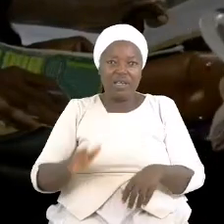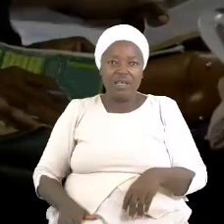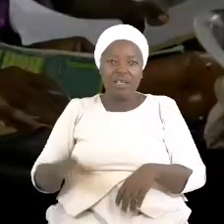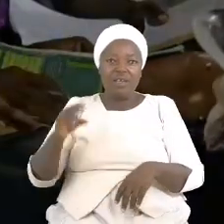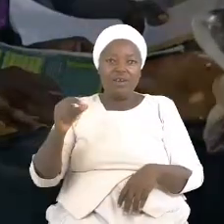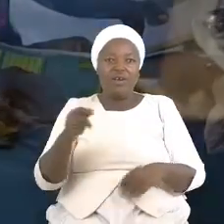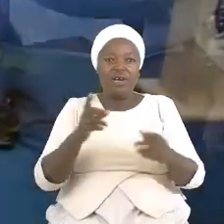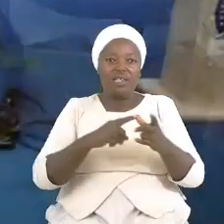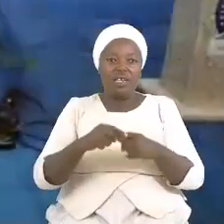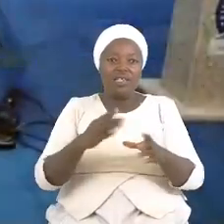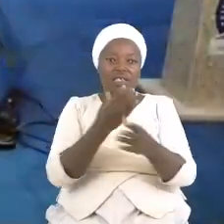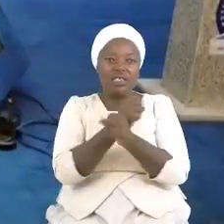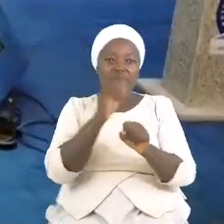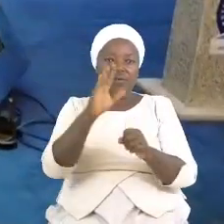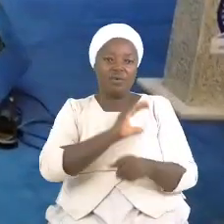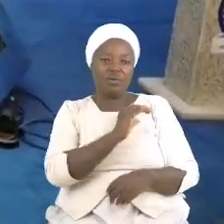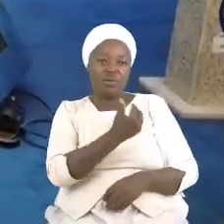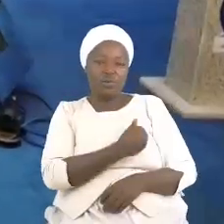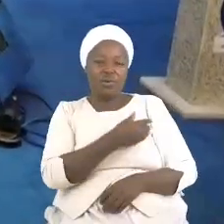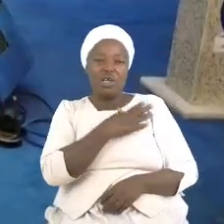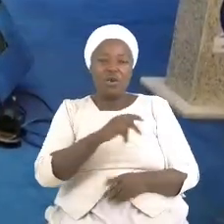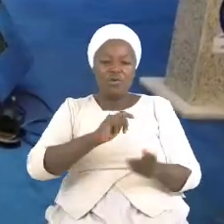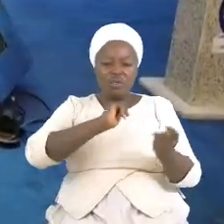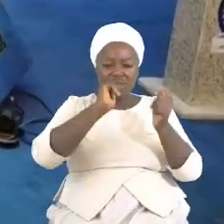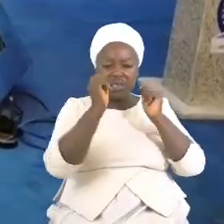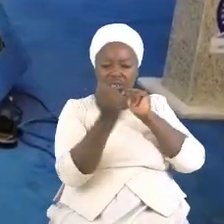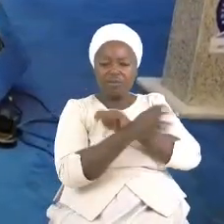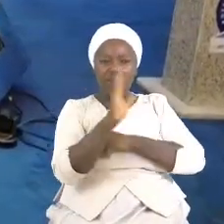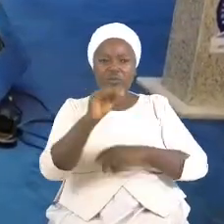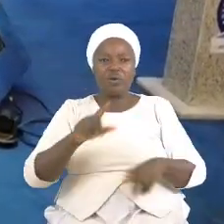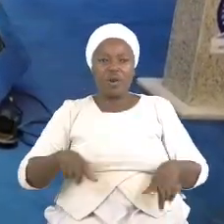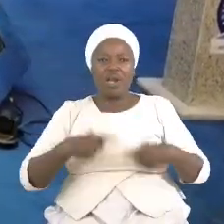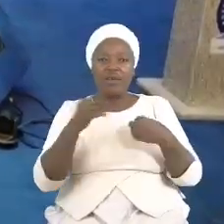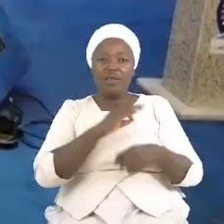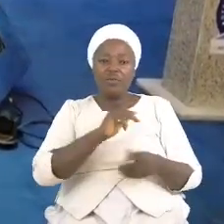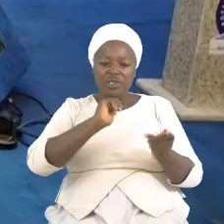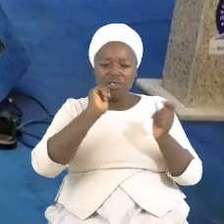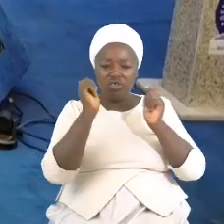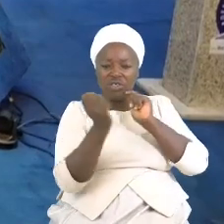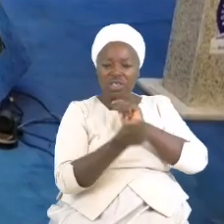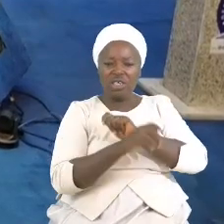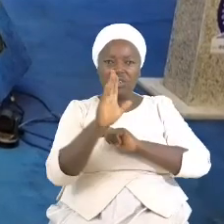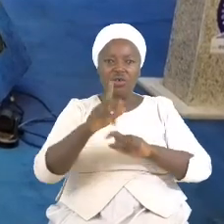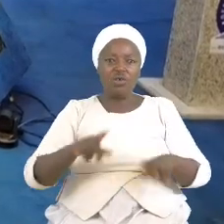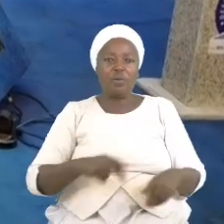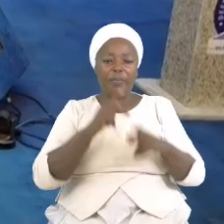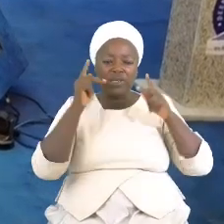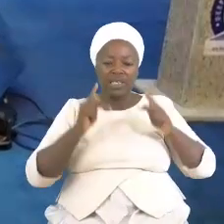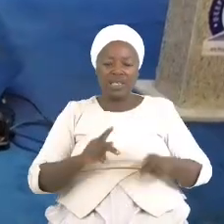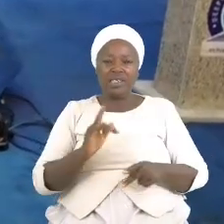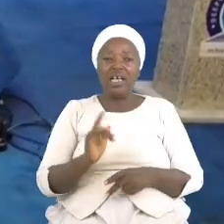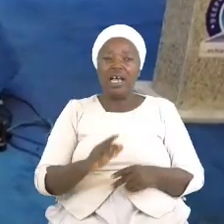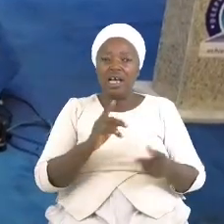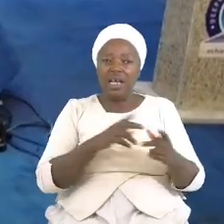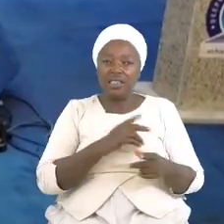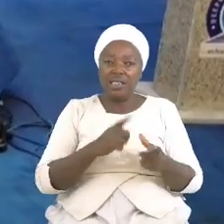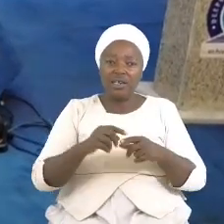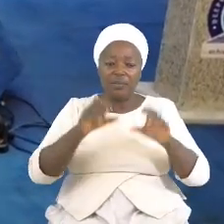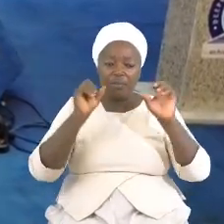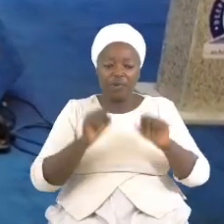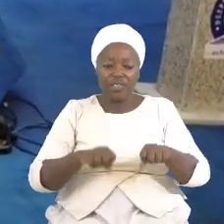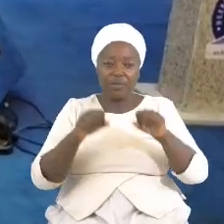your soul. It will transform your life. It will change your personality. And possibilities